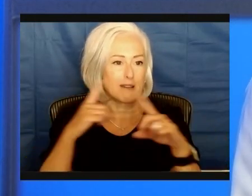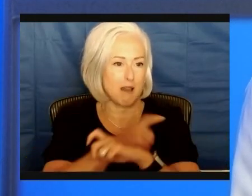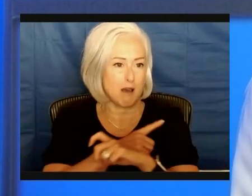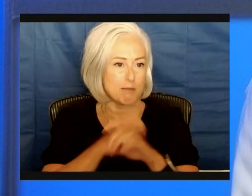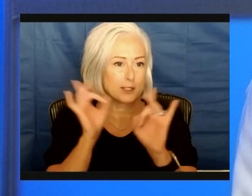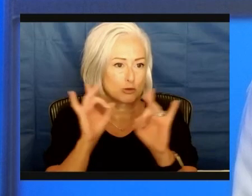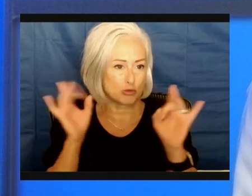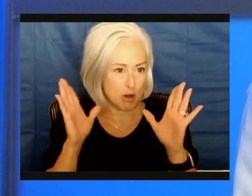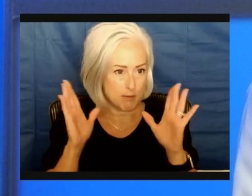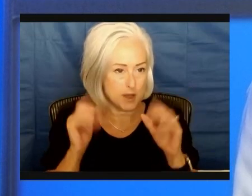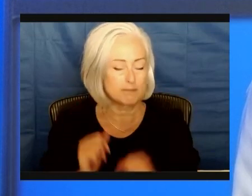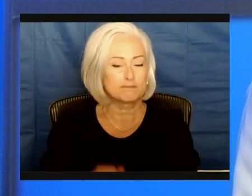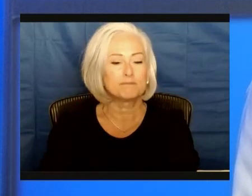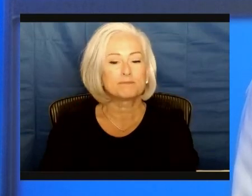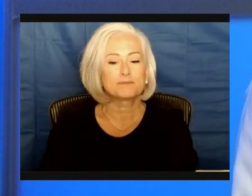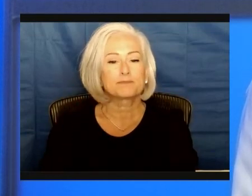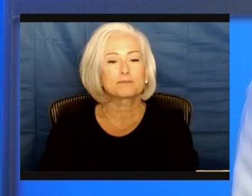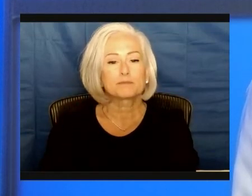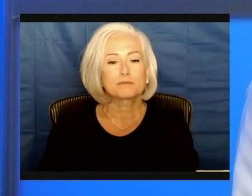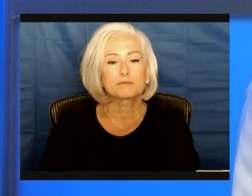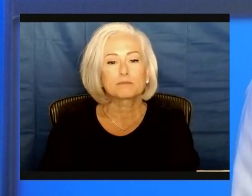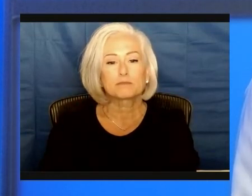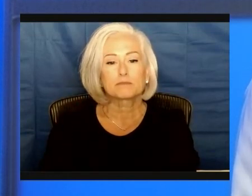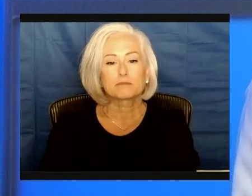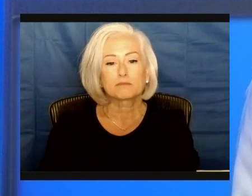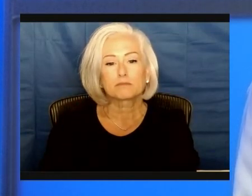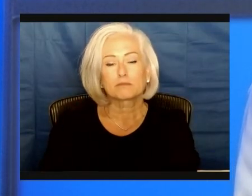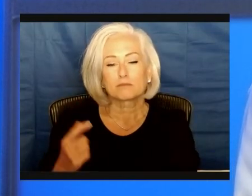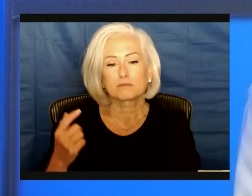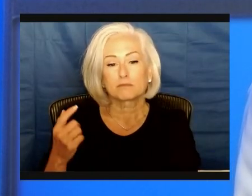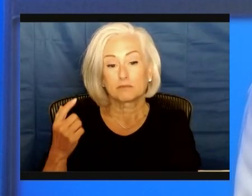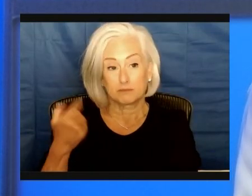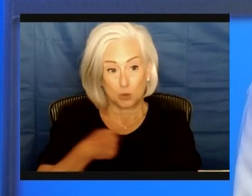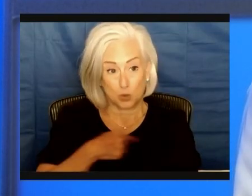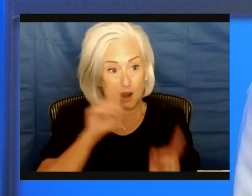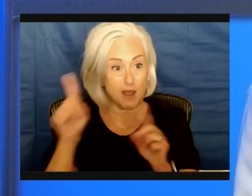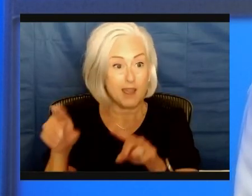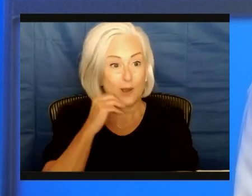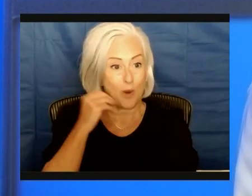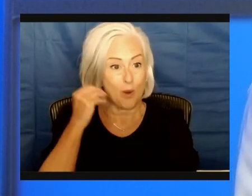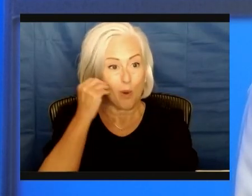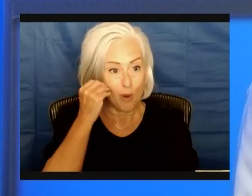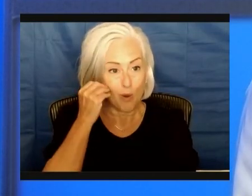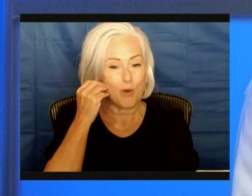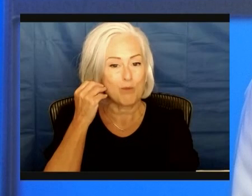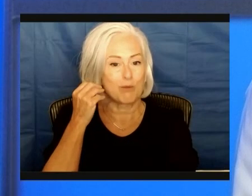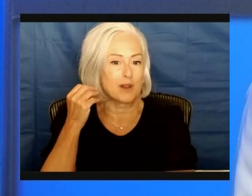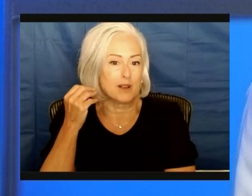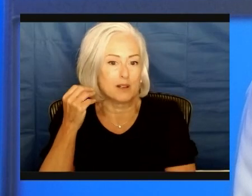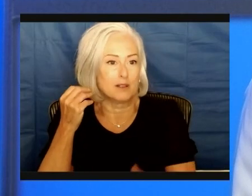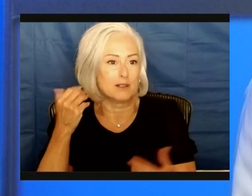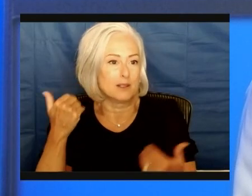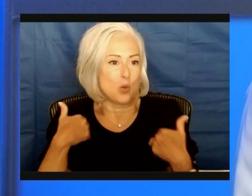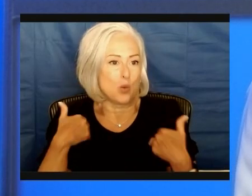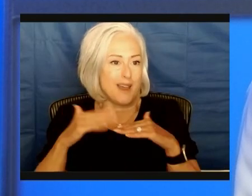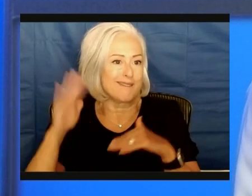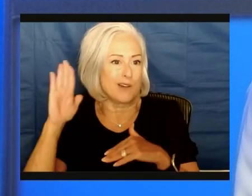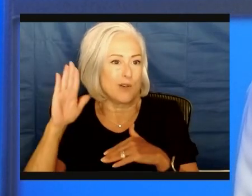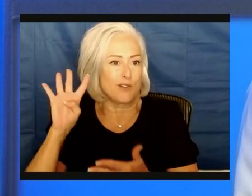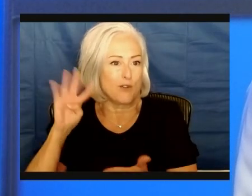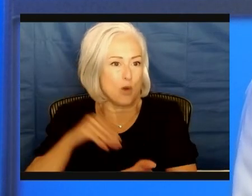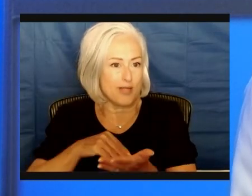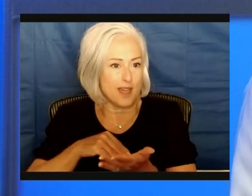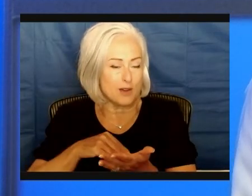But like when I go home, there are going to be now we have more than 4,000 patients on waiting list to